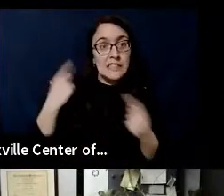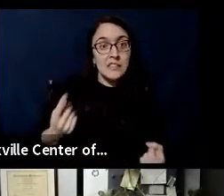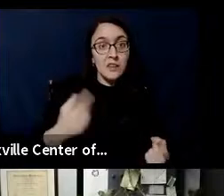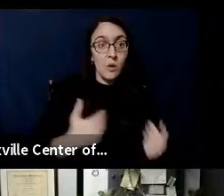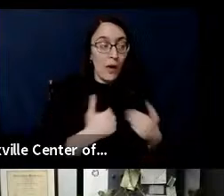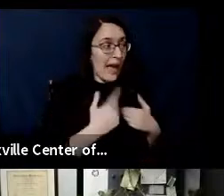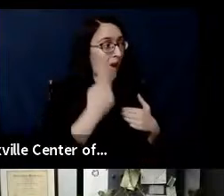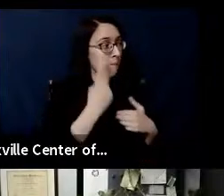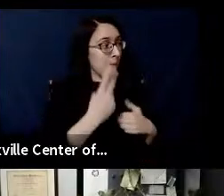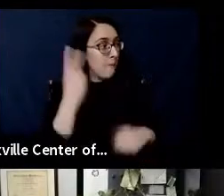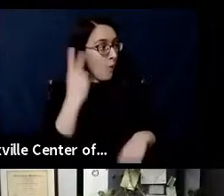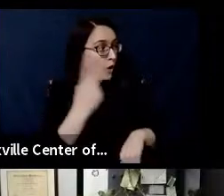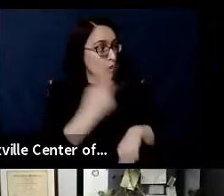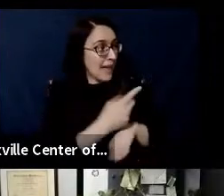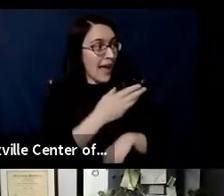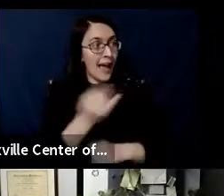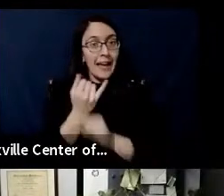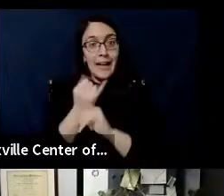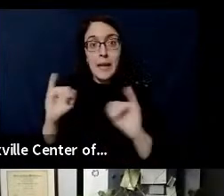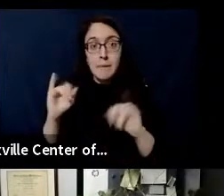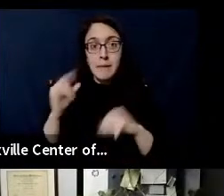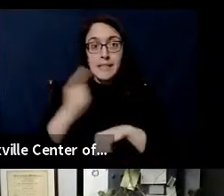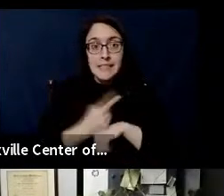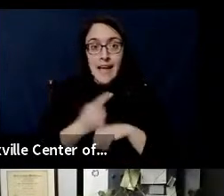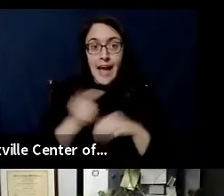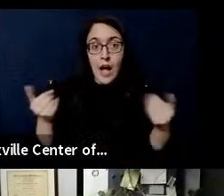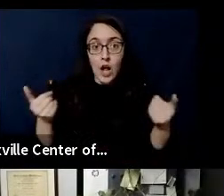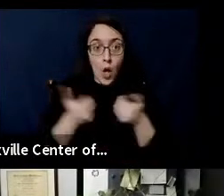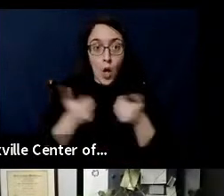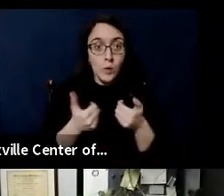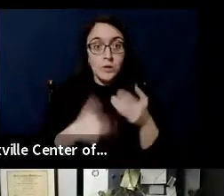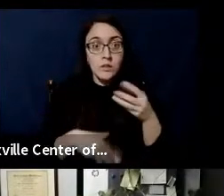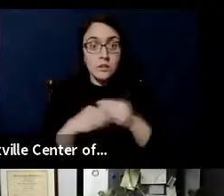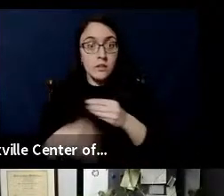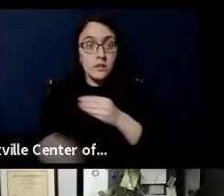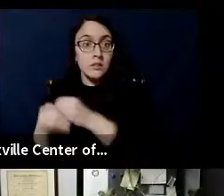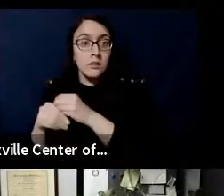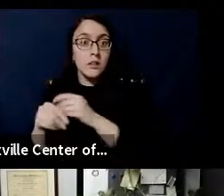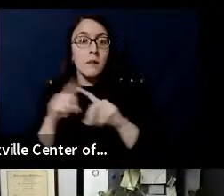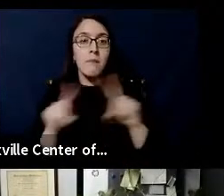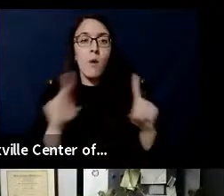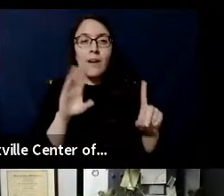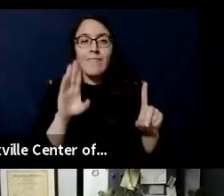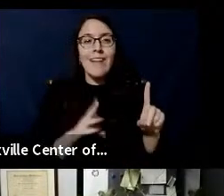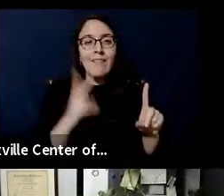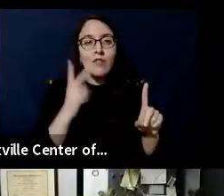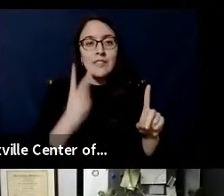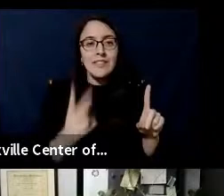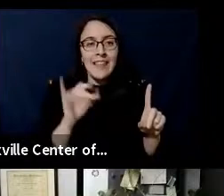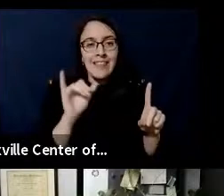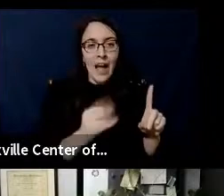Independence Day fairly close together and compounding one another, but we've never seen two this close together.